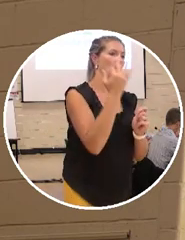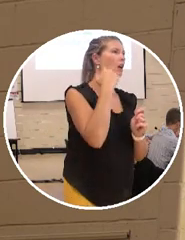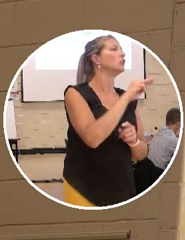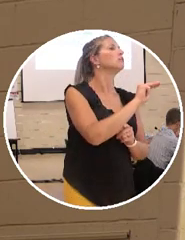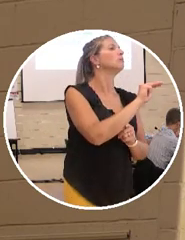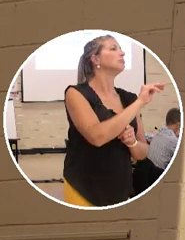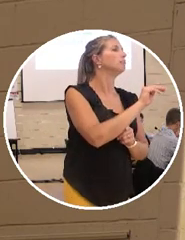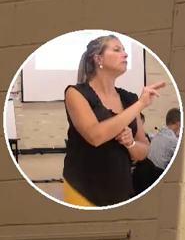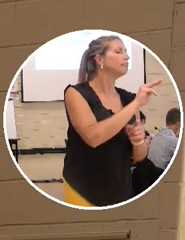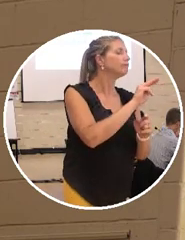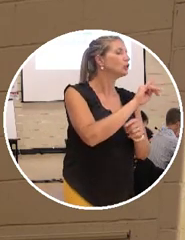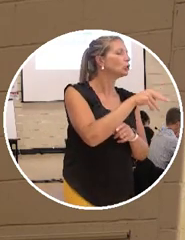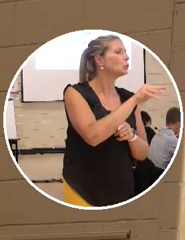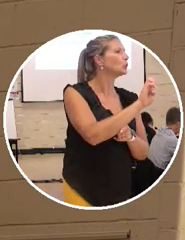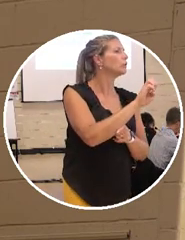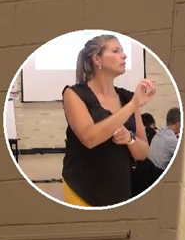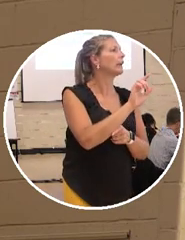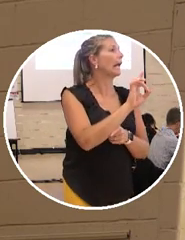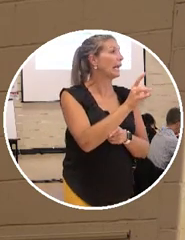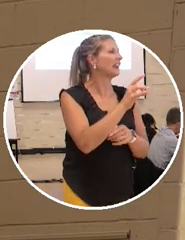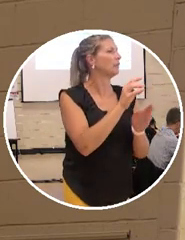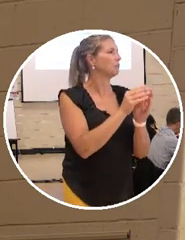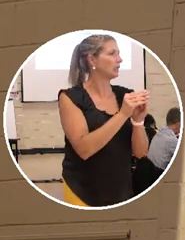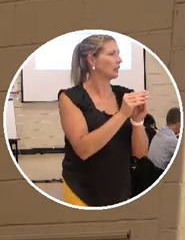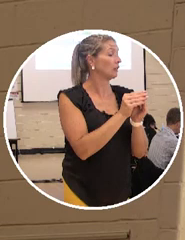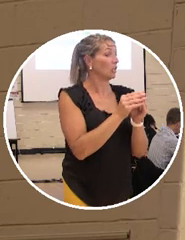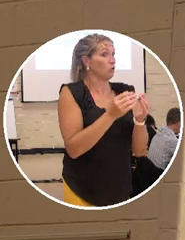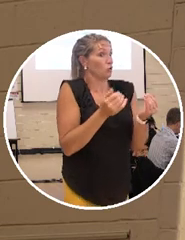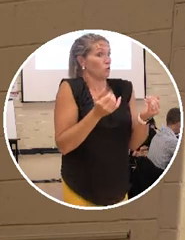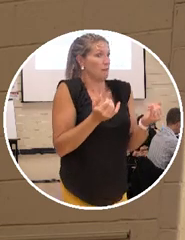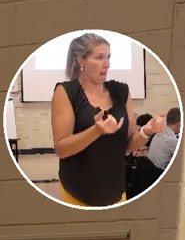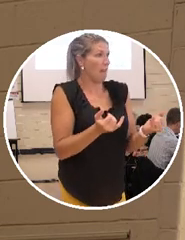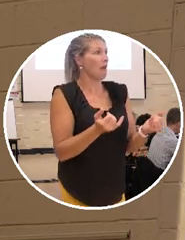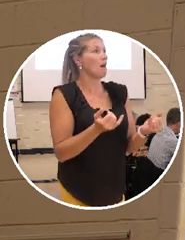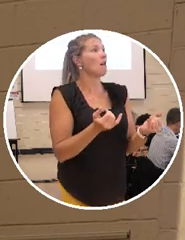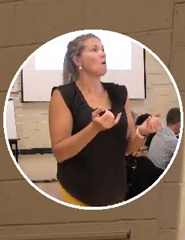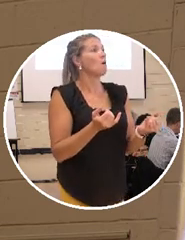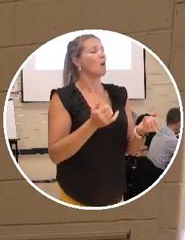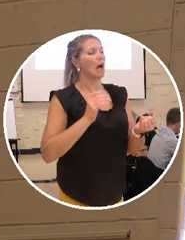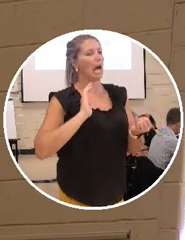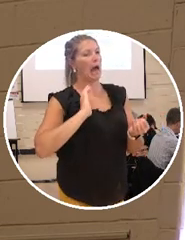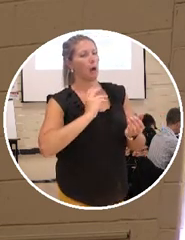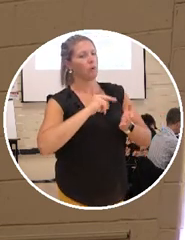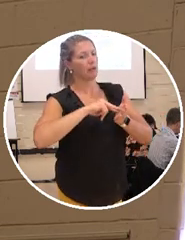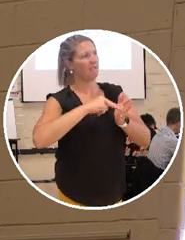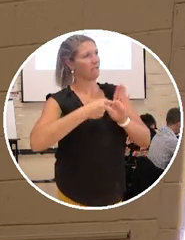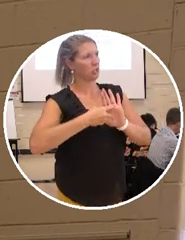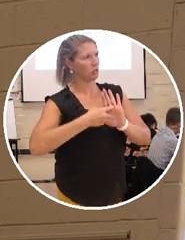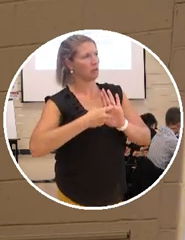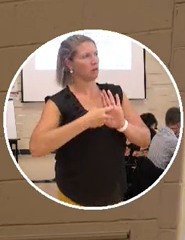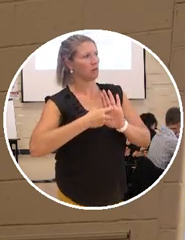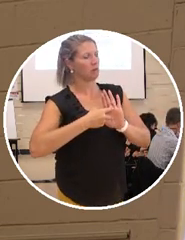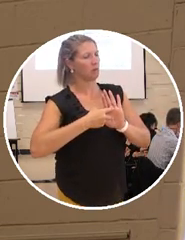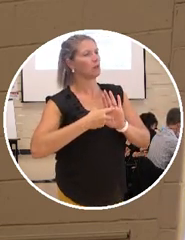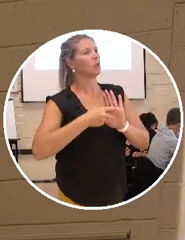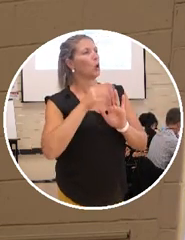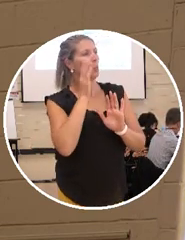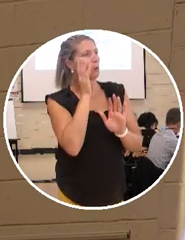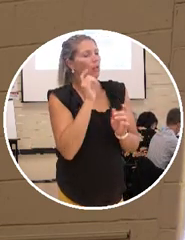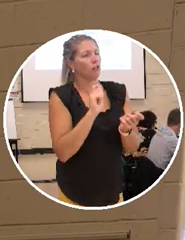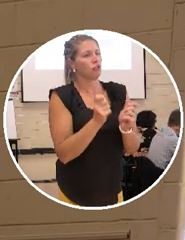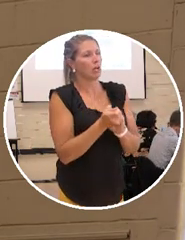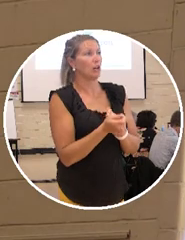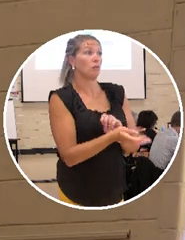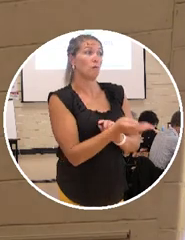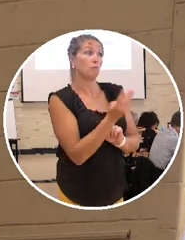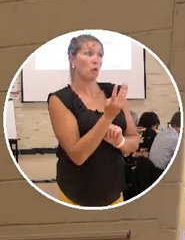2019 meeting. Therefore, be it resolved that, under definitions, G, change 4 members